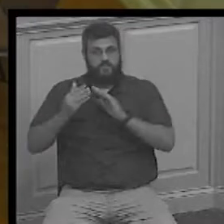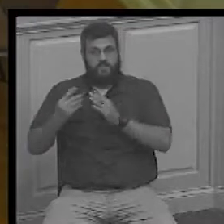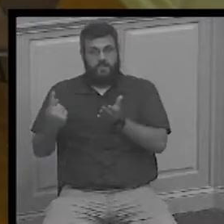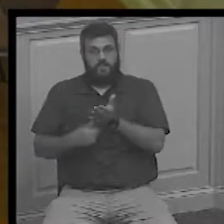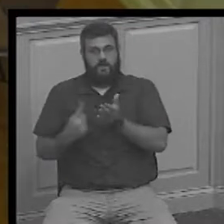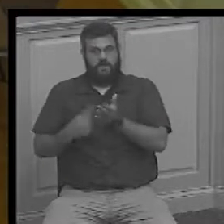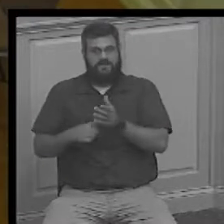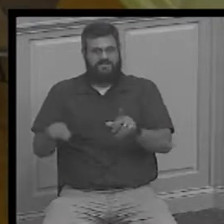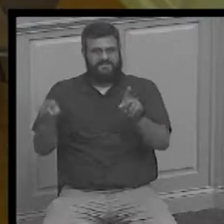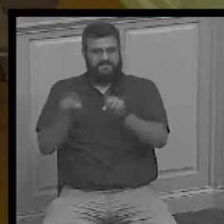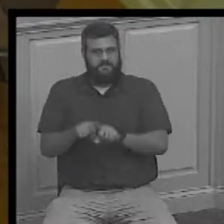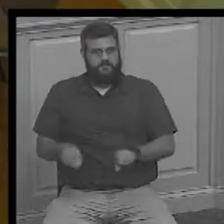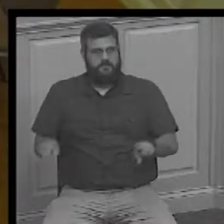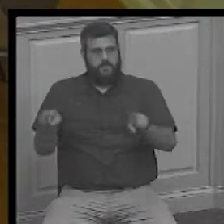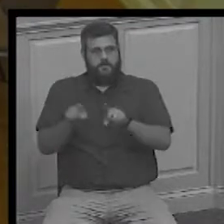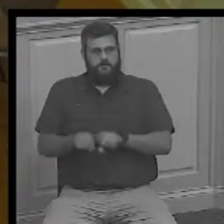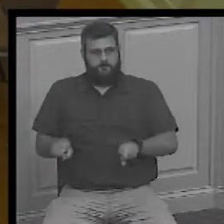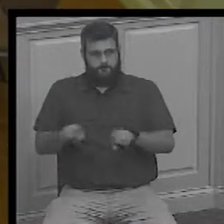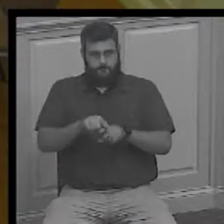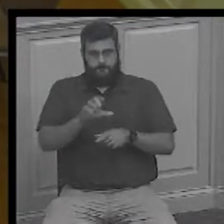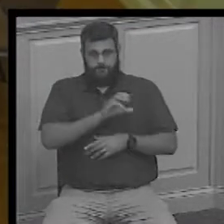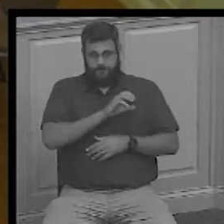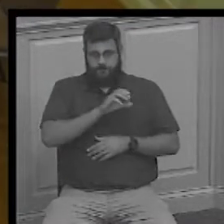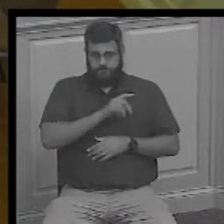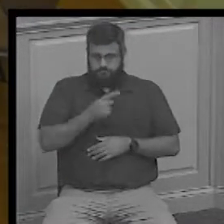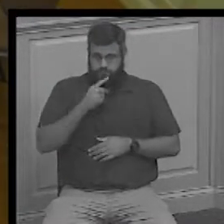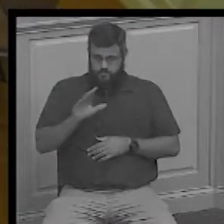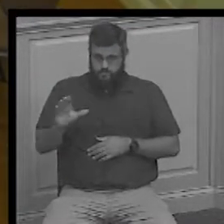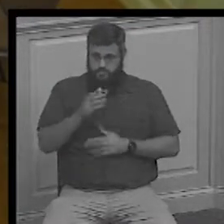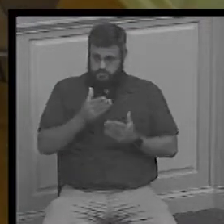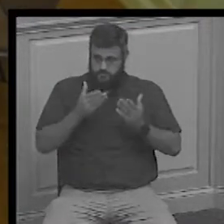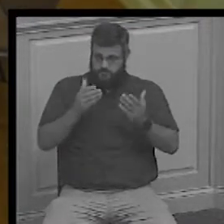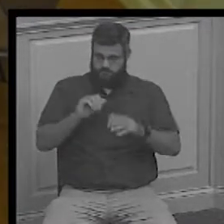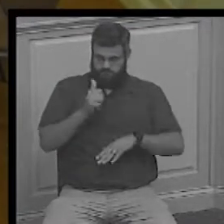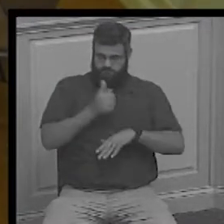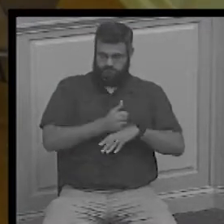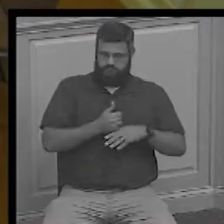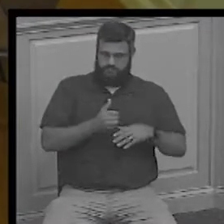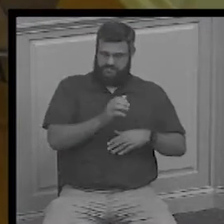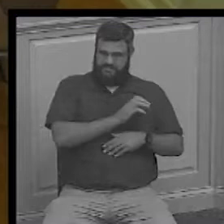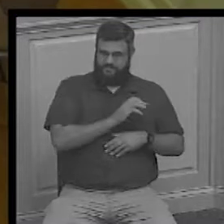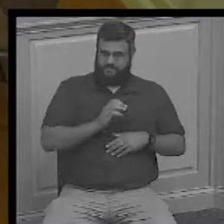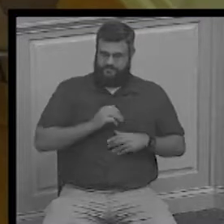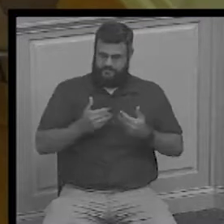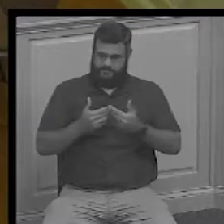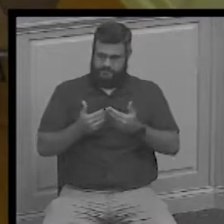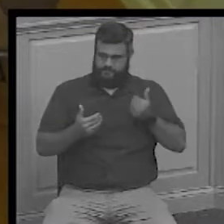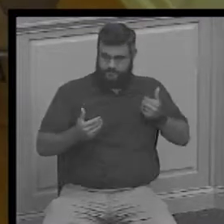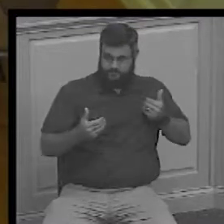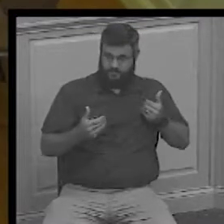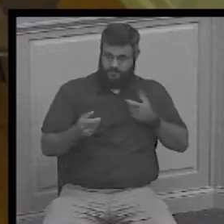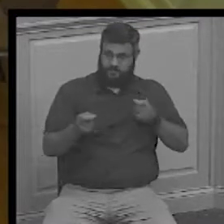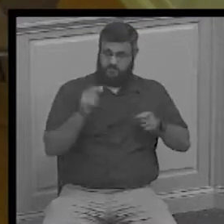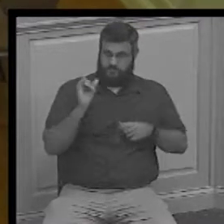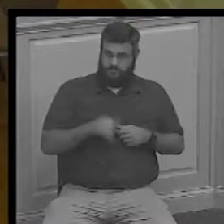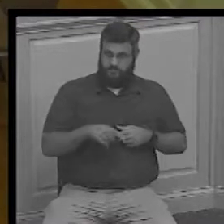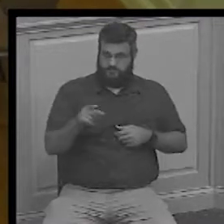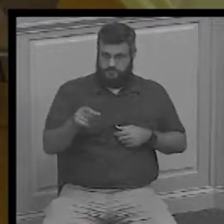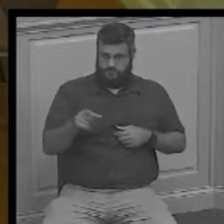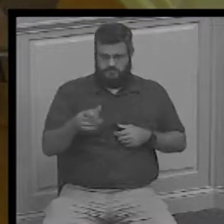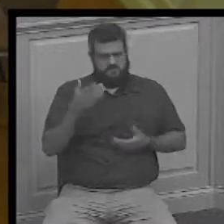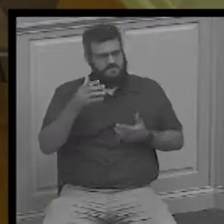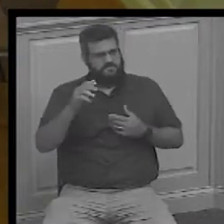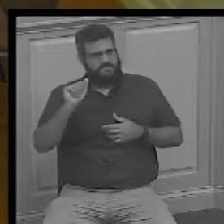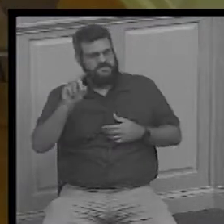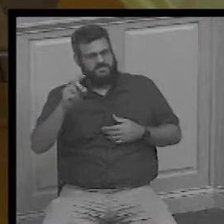So your recommendation would be to have a separate committee handle that, or separate Well, I think group? maybe an ad hoc